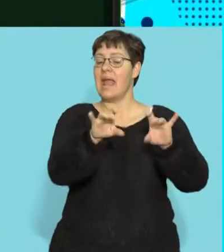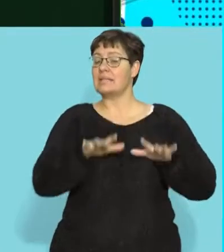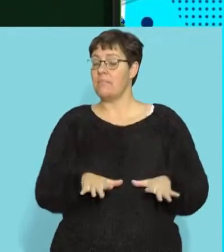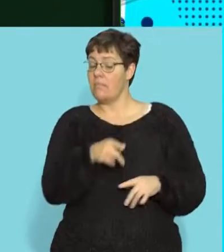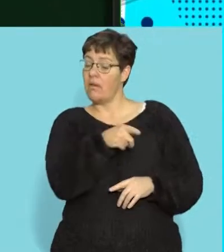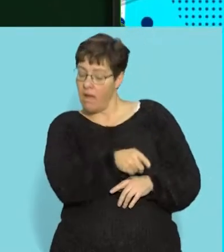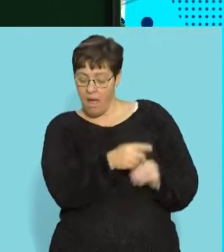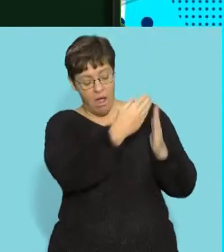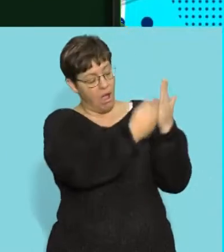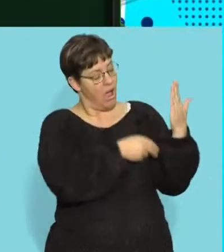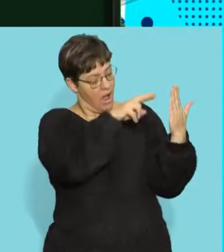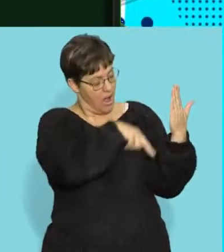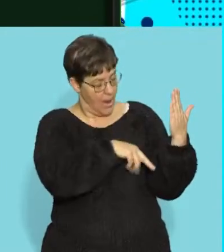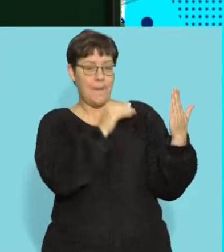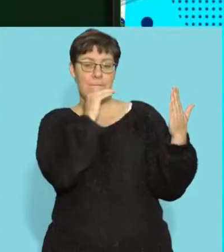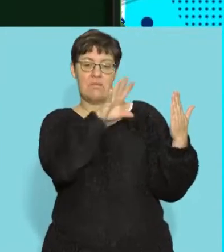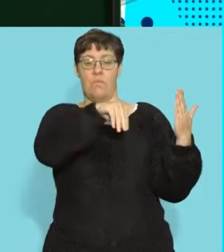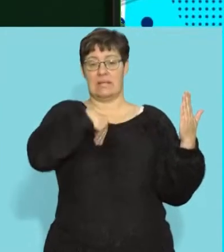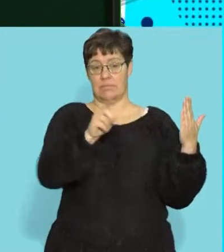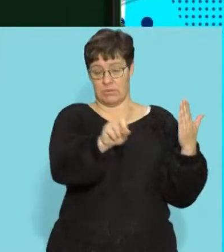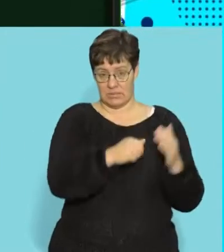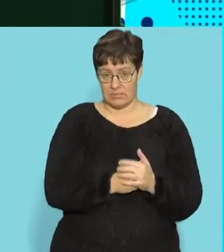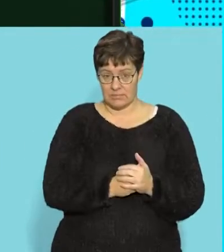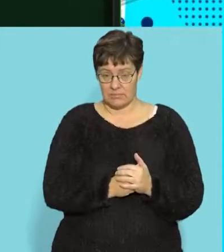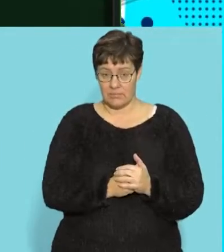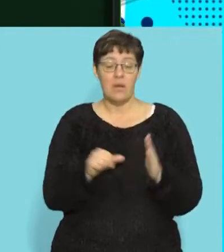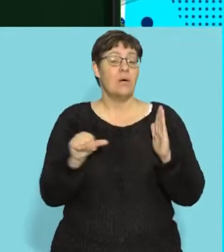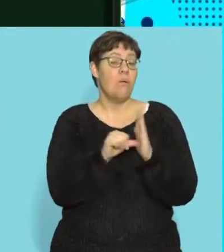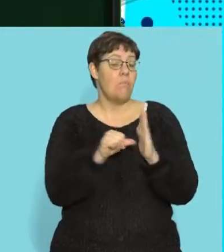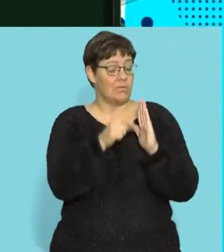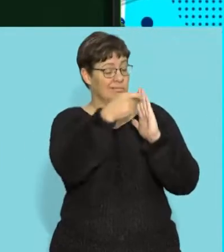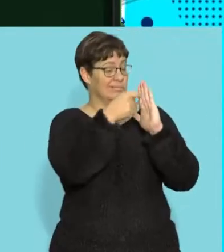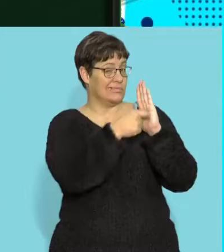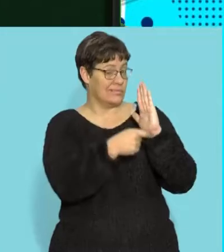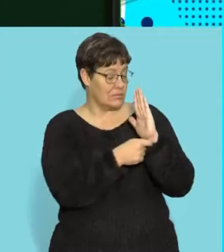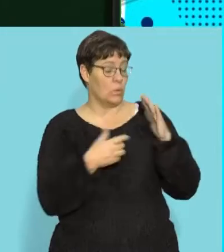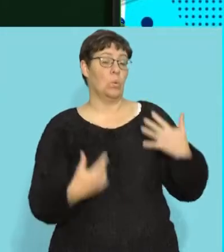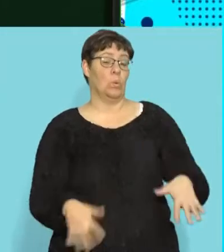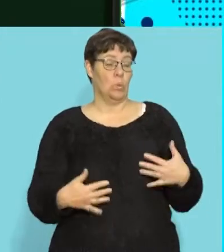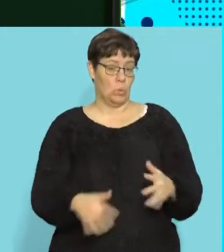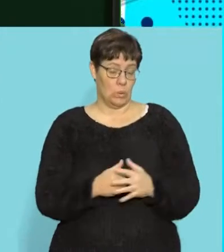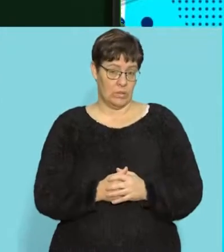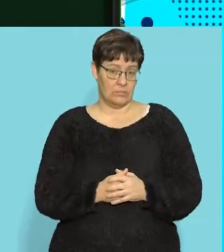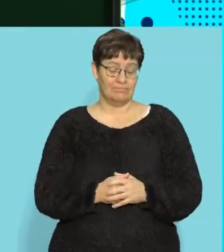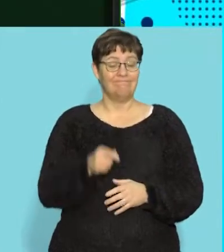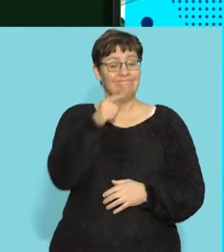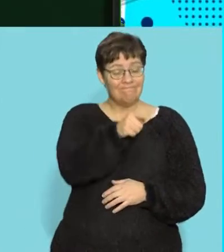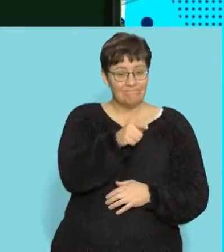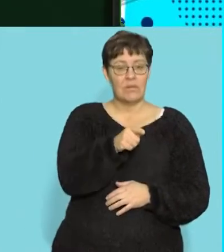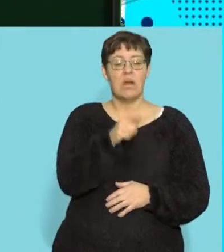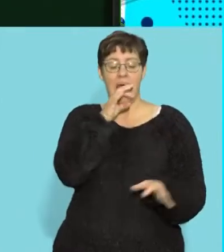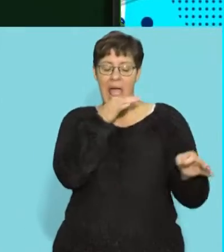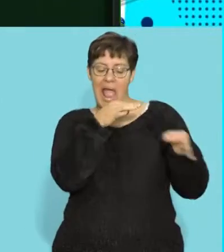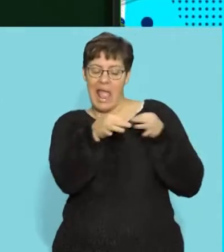is acceptable in as far as the definition is concerned. Take note, keywords are very important, and these keywords must